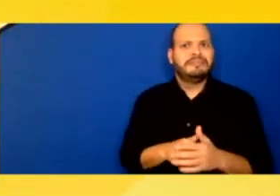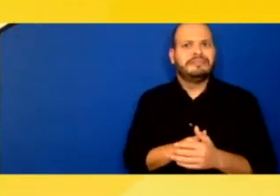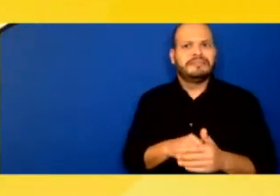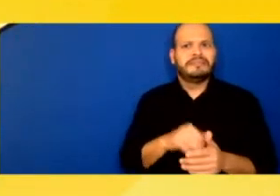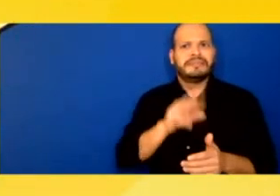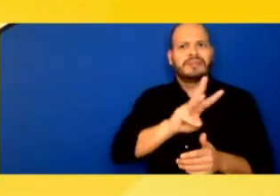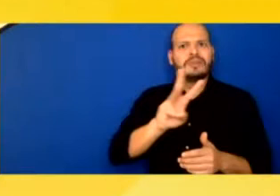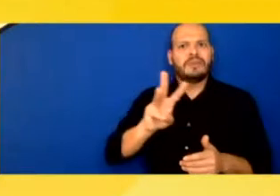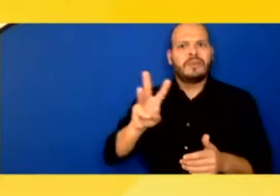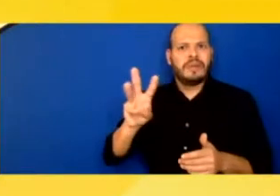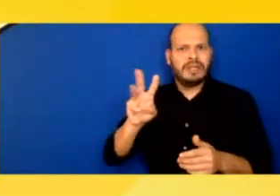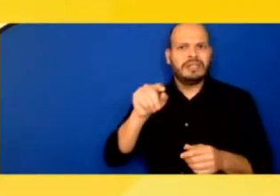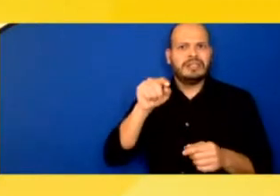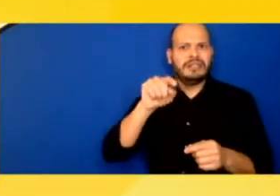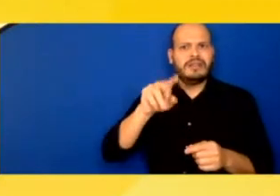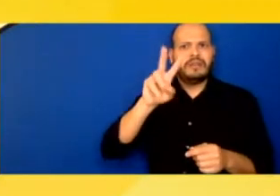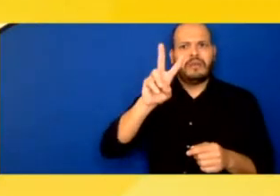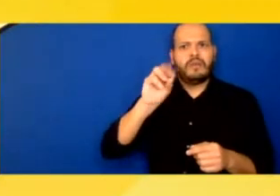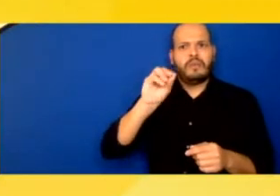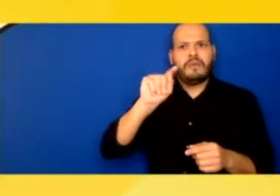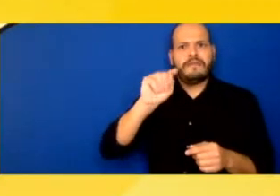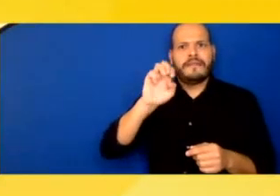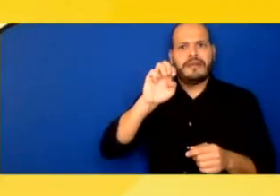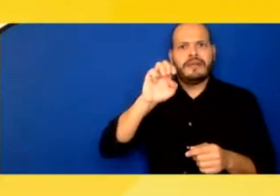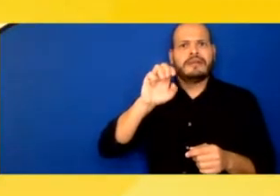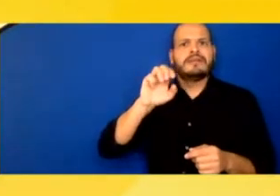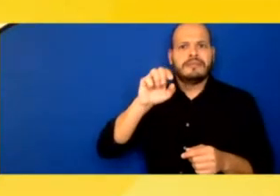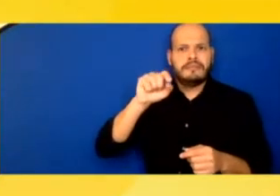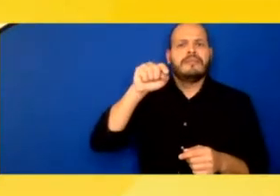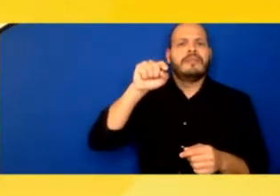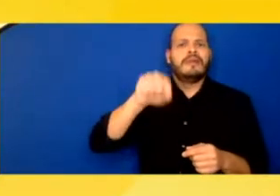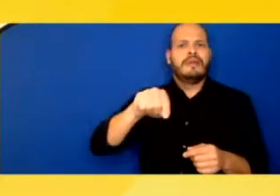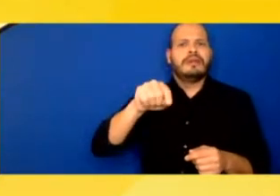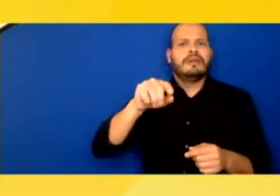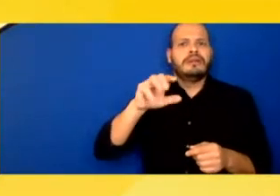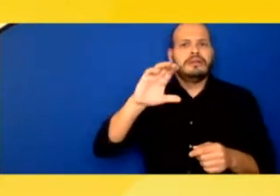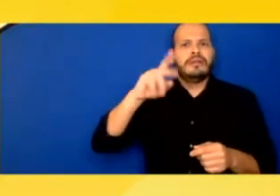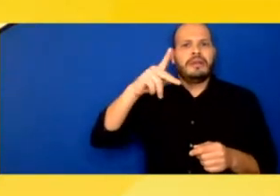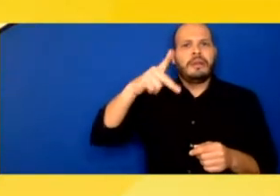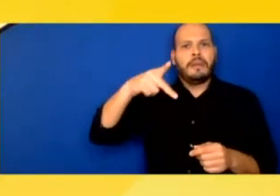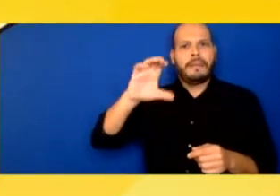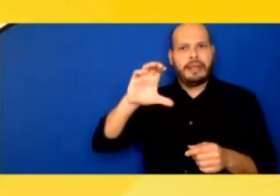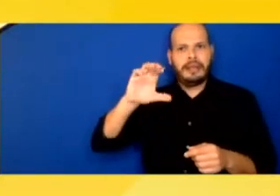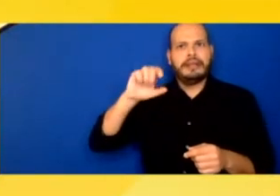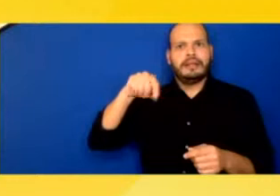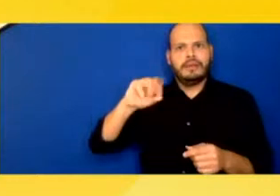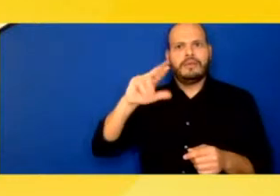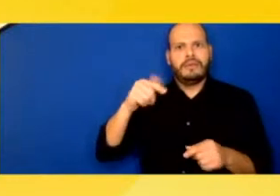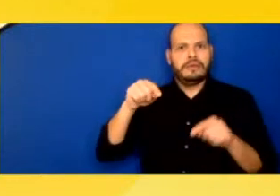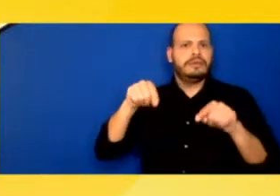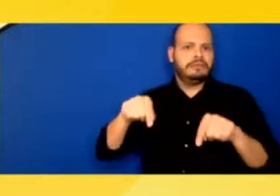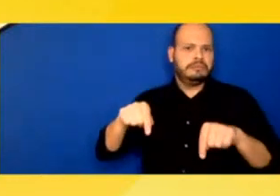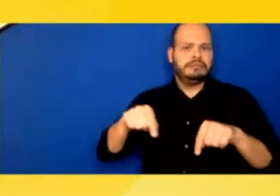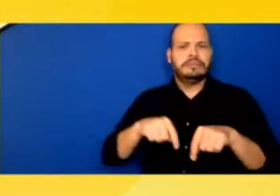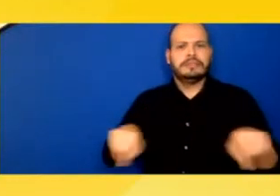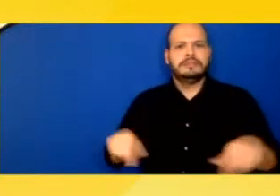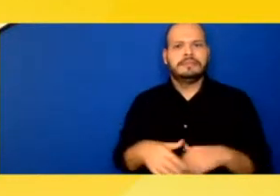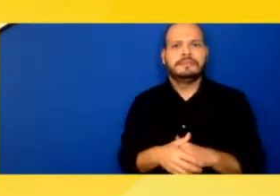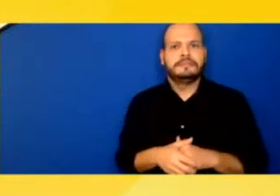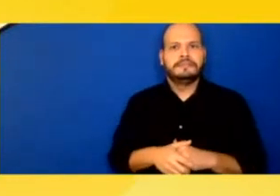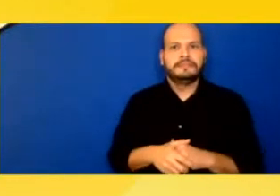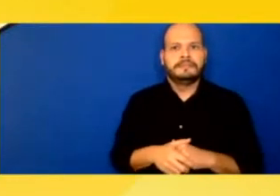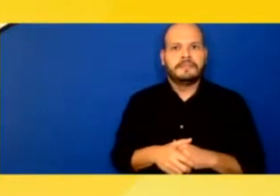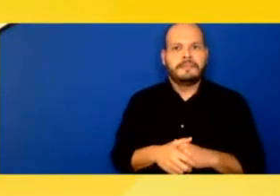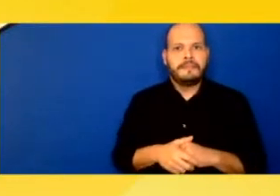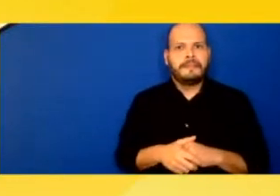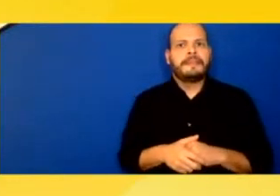Faithful Month. We want you to get involved, and we want you to stay involved so you can reach to the prophetic pledge and